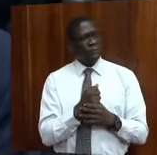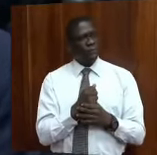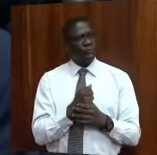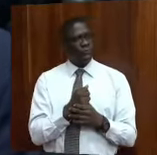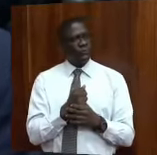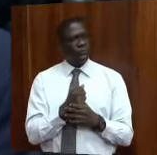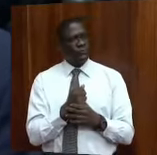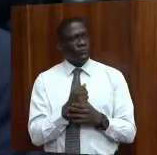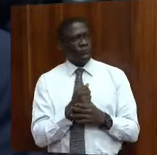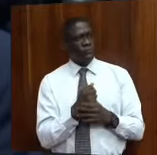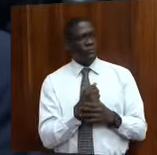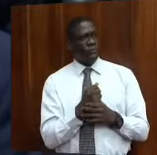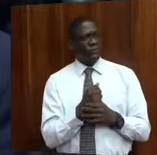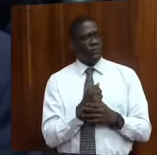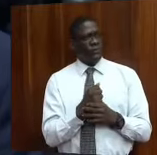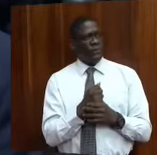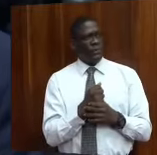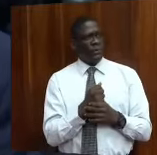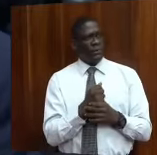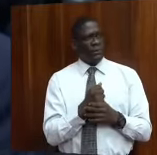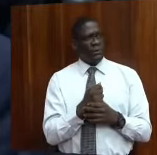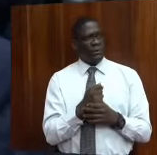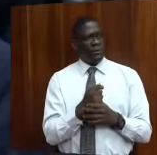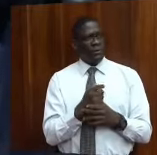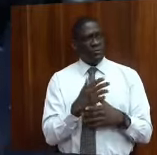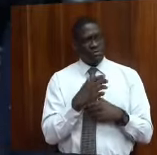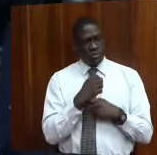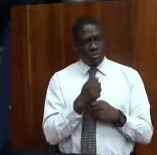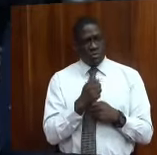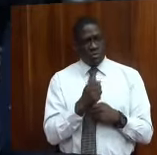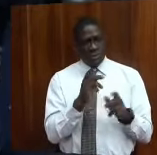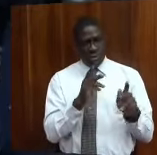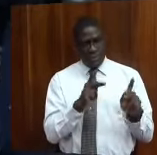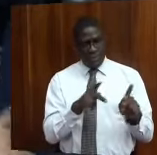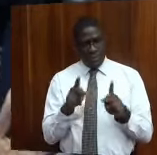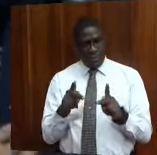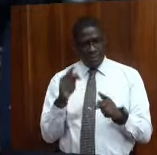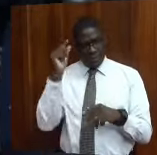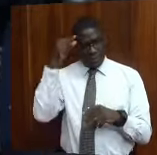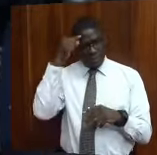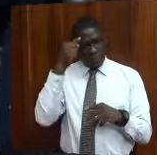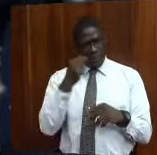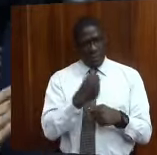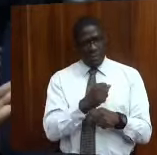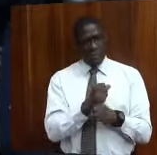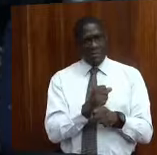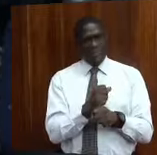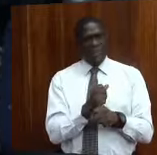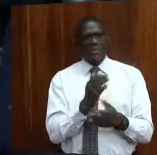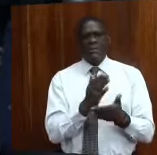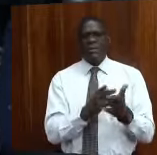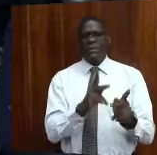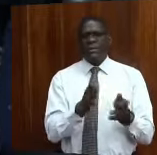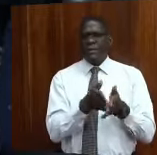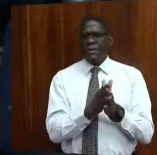the budget that we have brought to the House for approval. To those who ask, where is the money coming